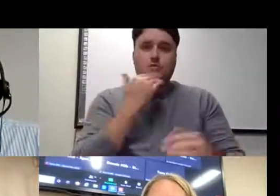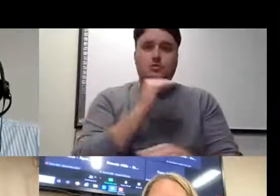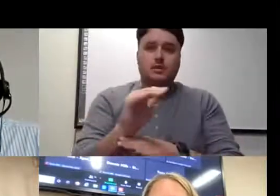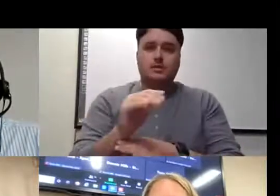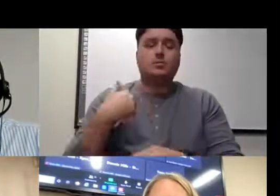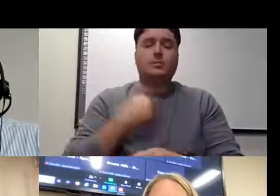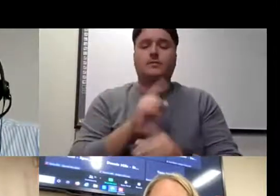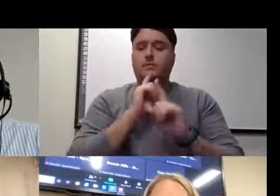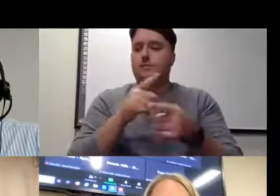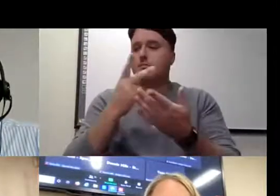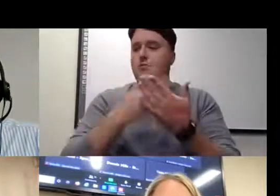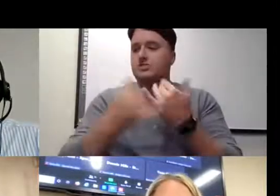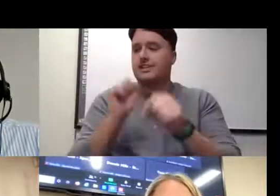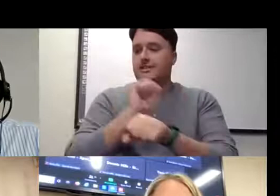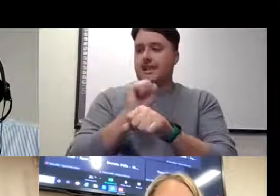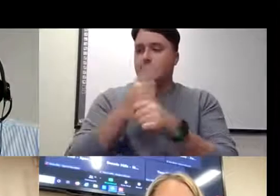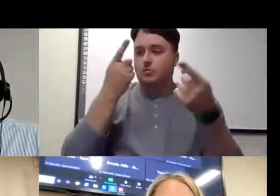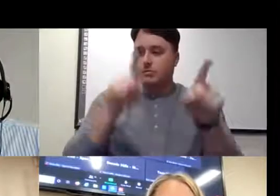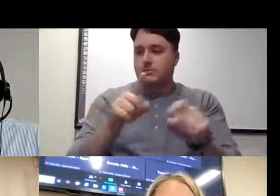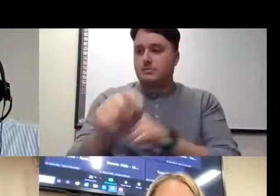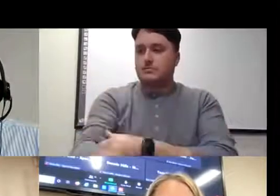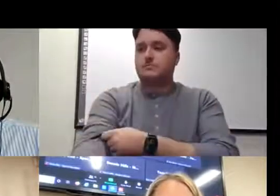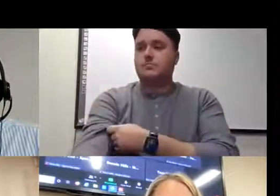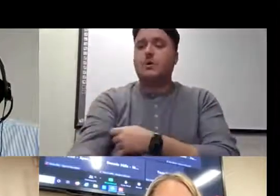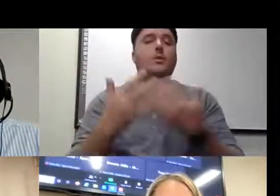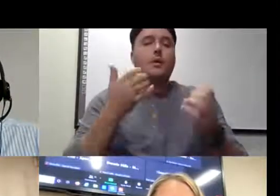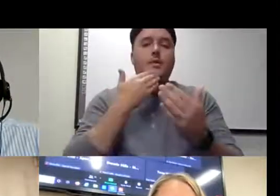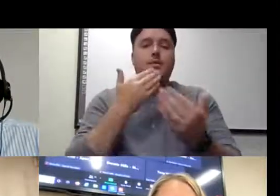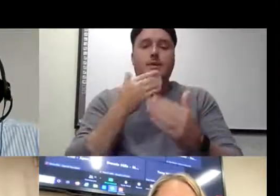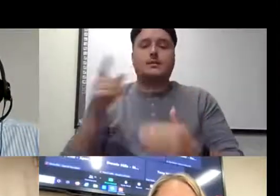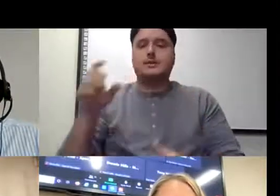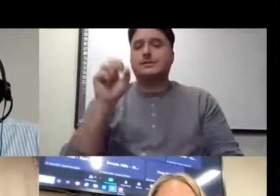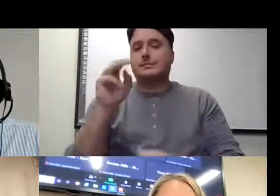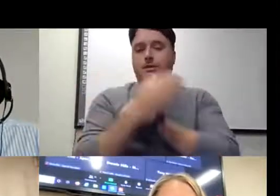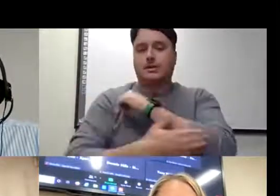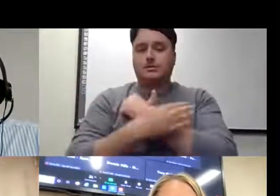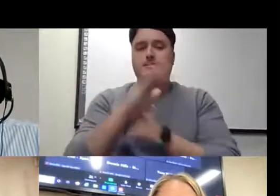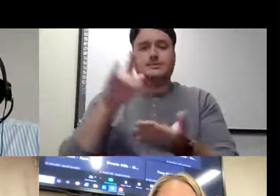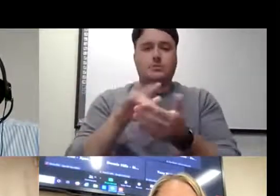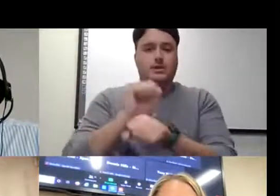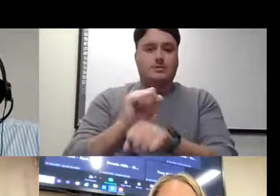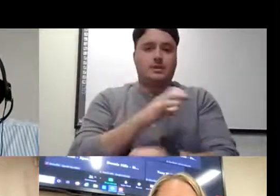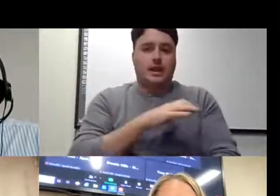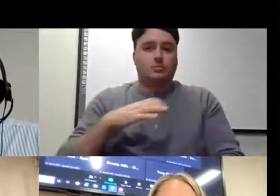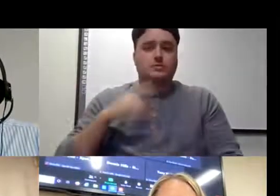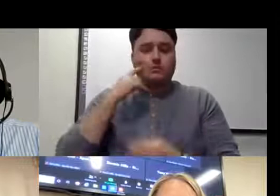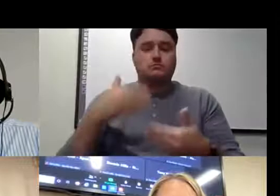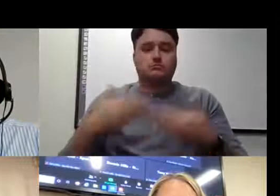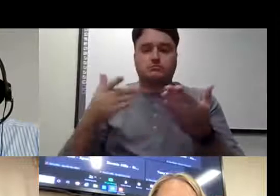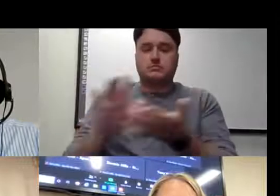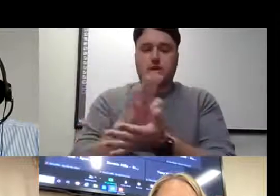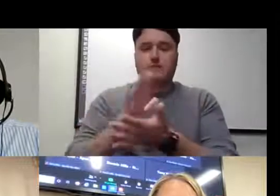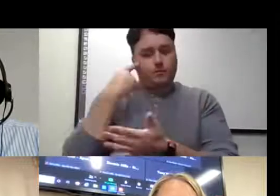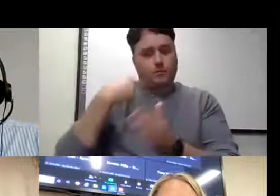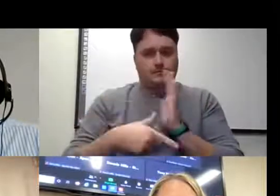a project labor agreement, and we want to thank the San Mateo County Central Labor Council for forwarding on this document to us for our review.